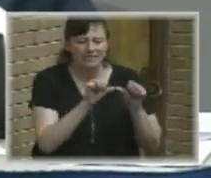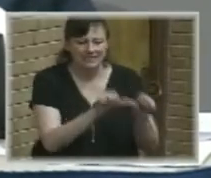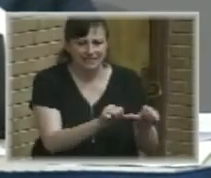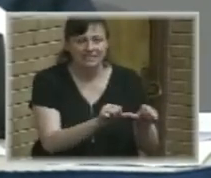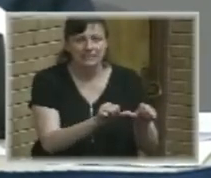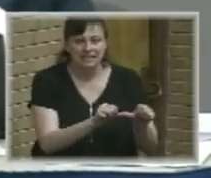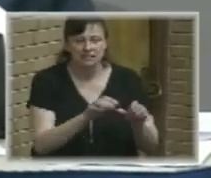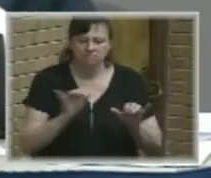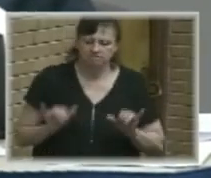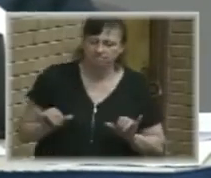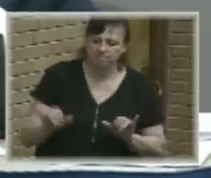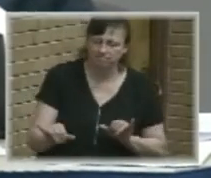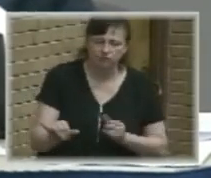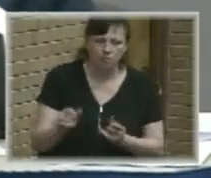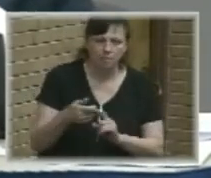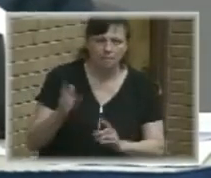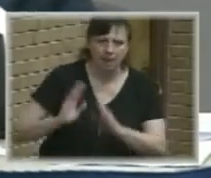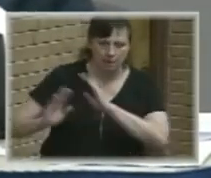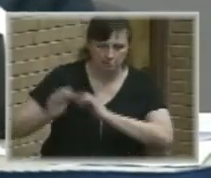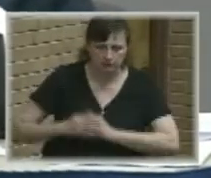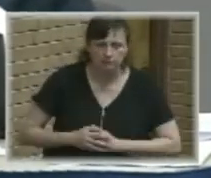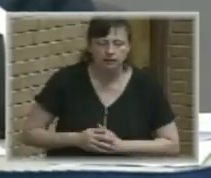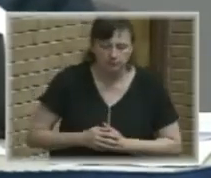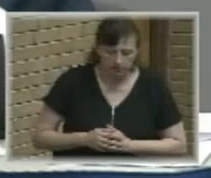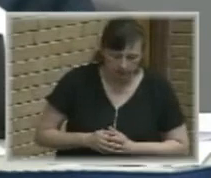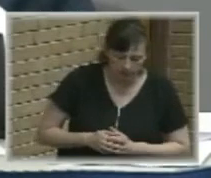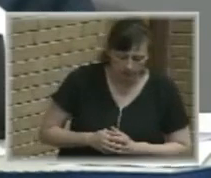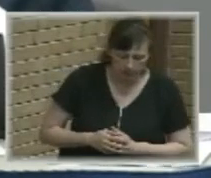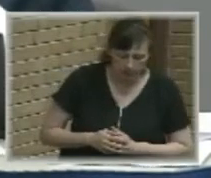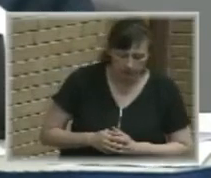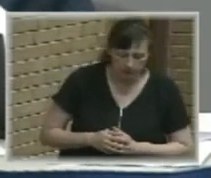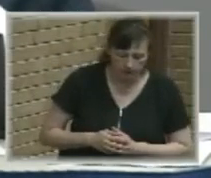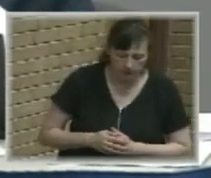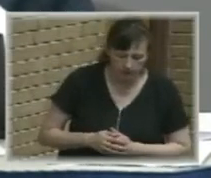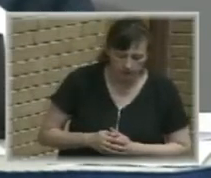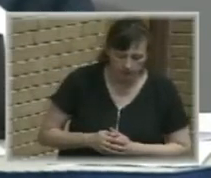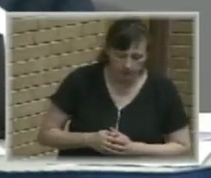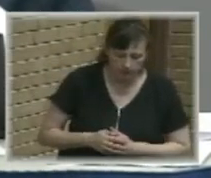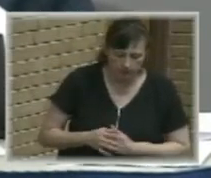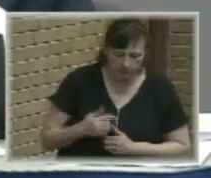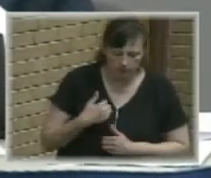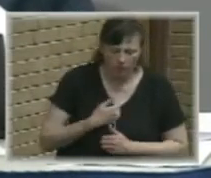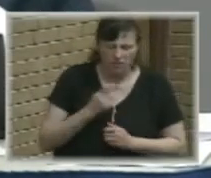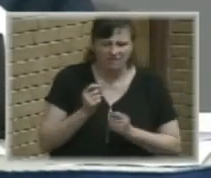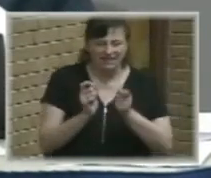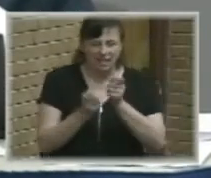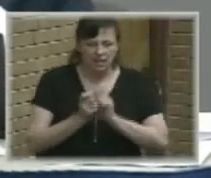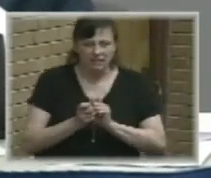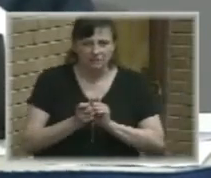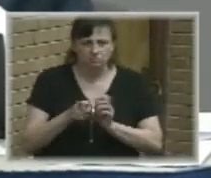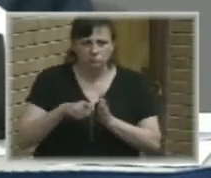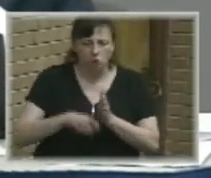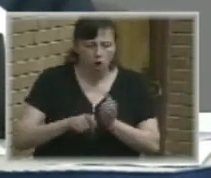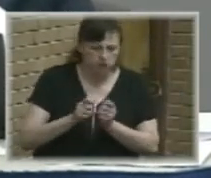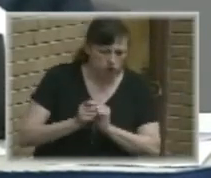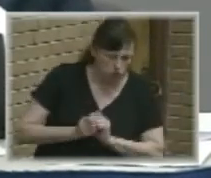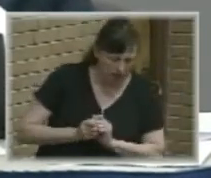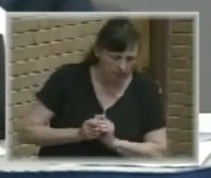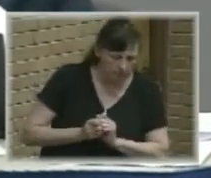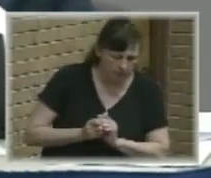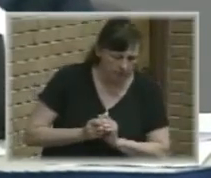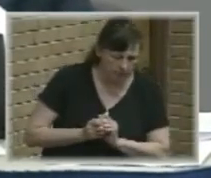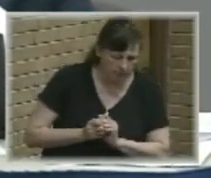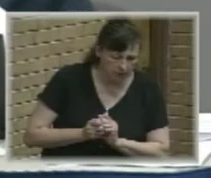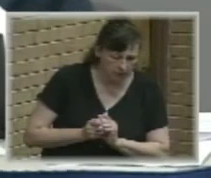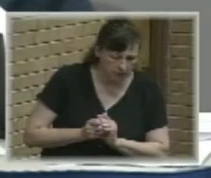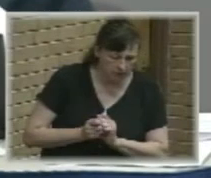what this board intends on an ongoing basis for cost and cost adjustment, and the ability to get